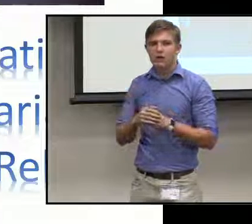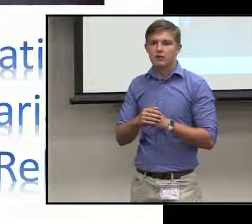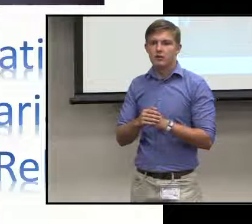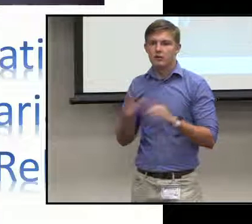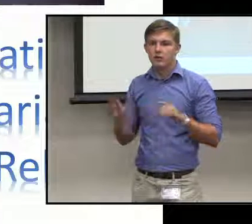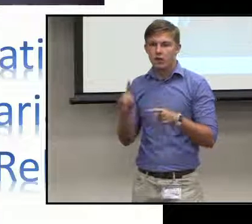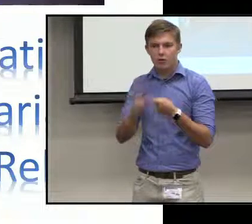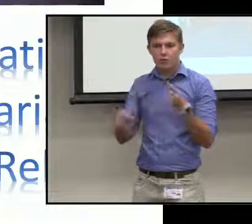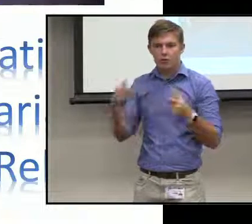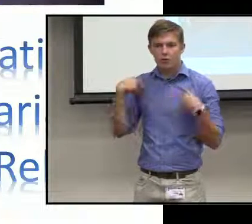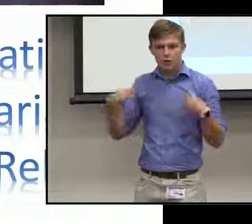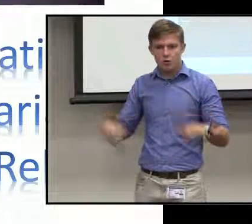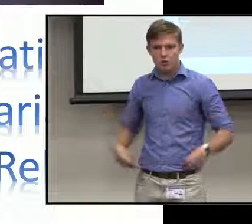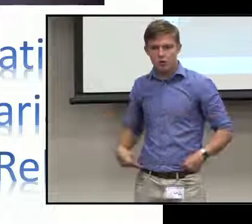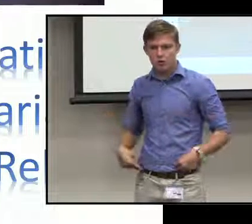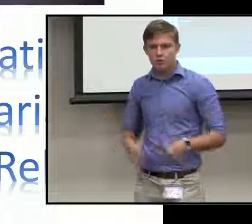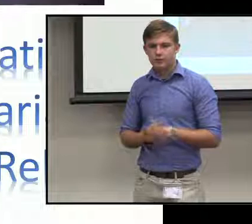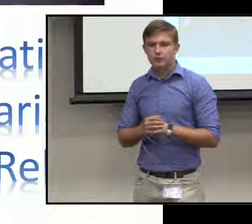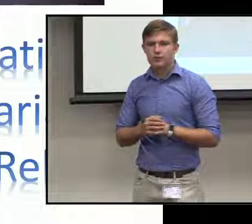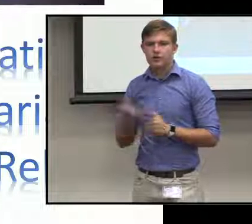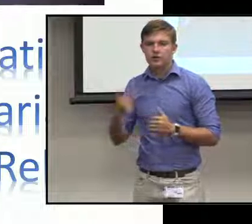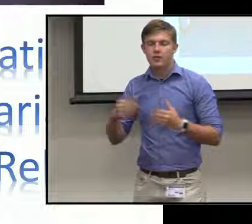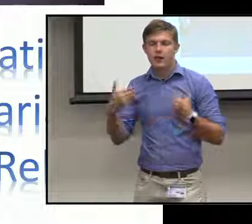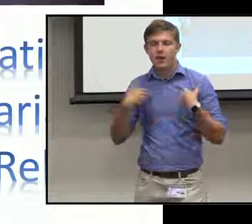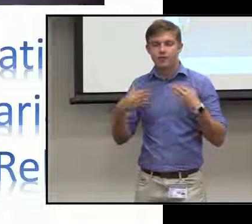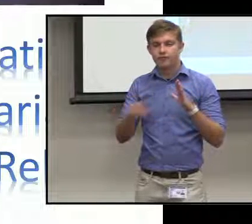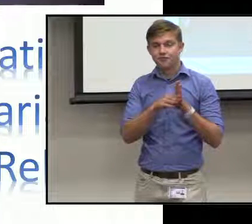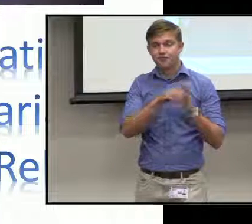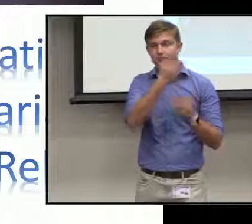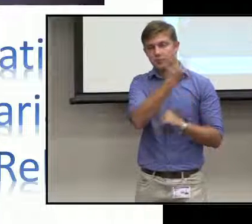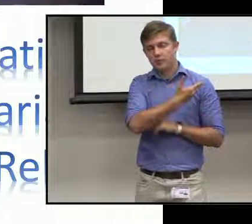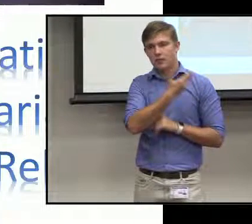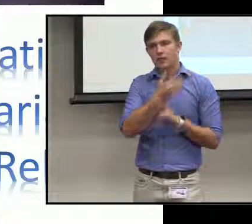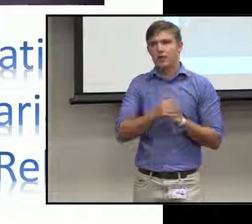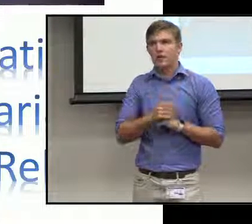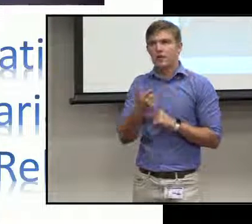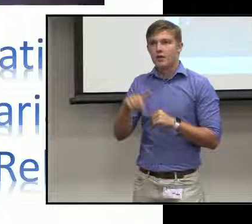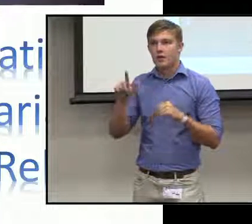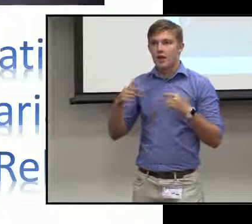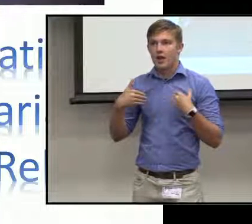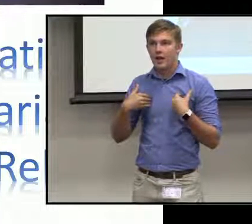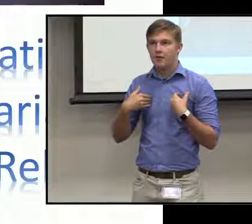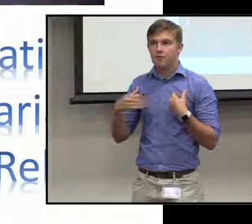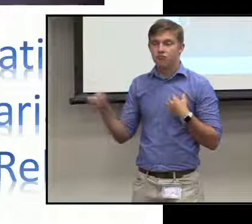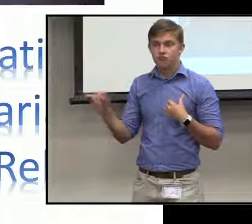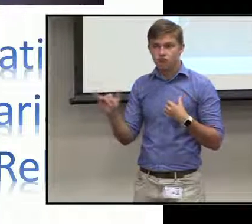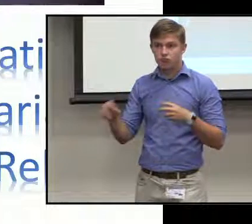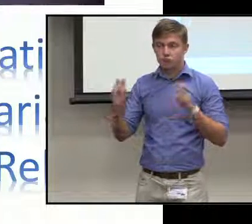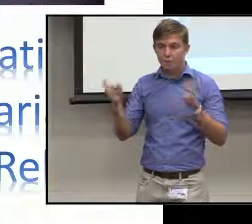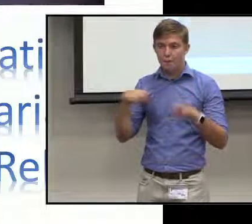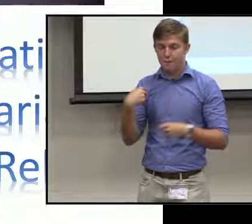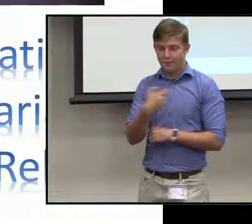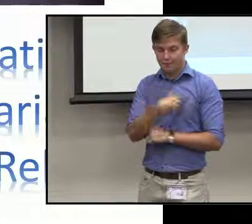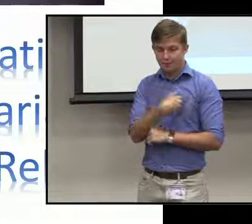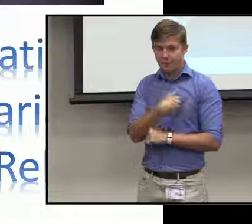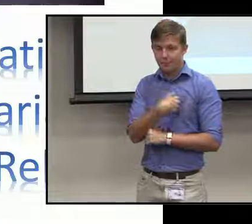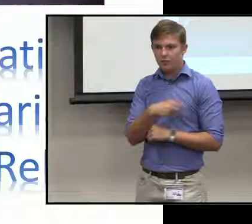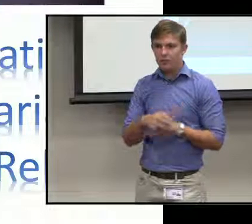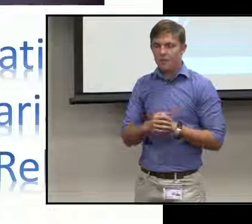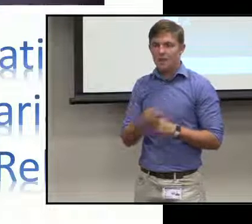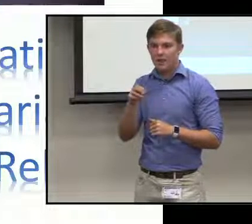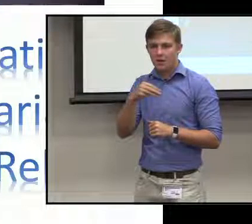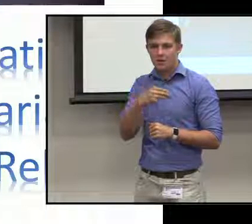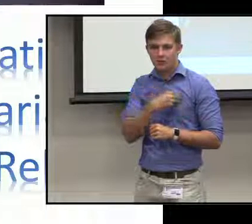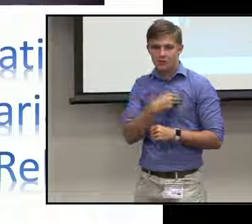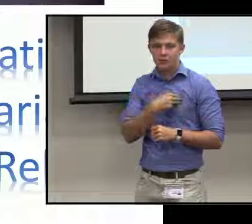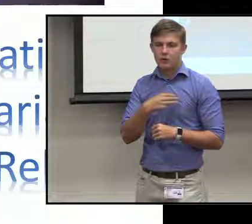this particular series of pictures that they have the same issues we do, morally speaking, but